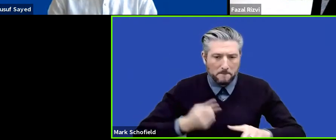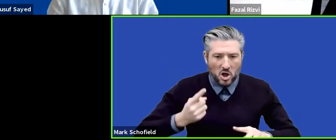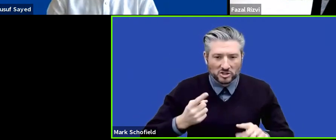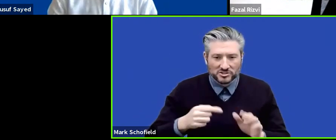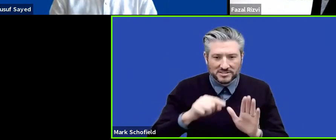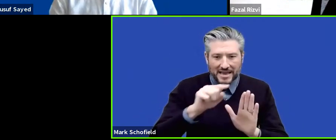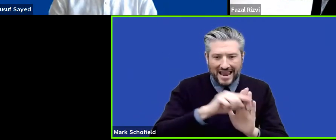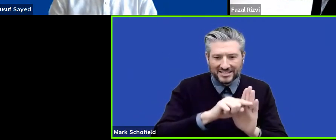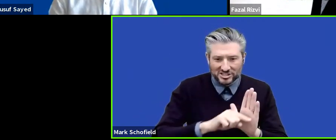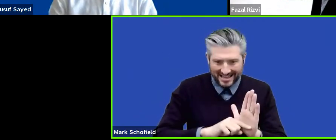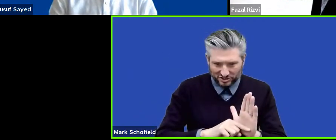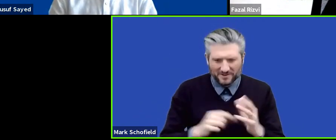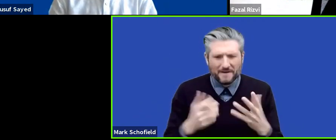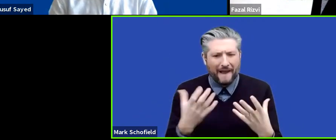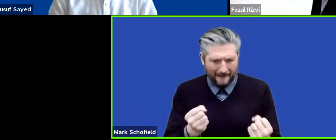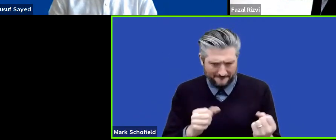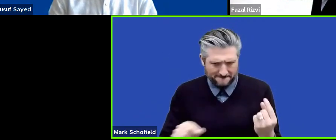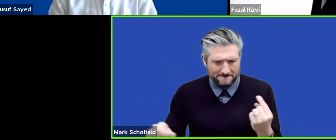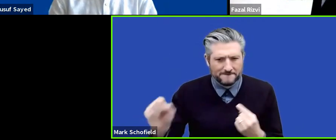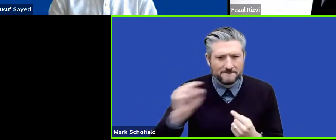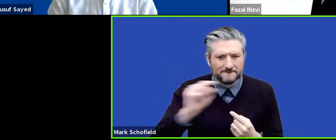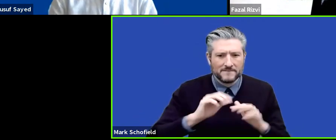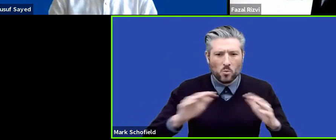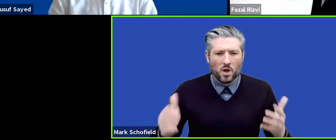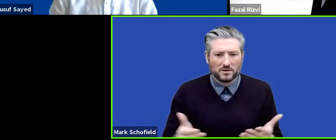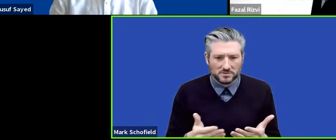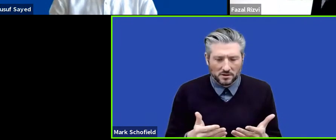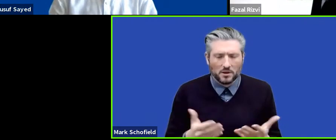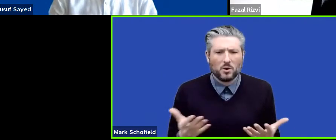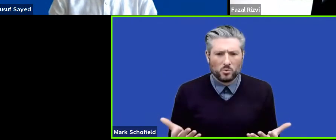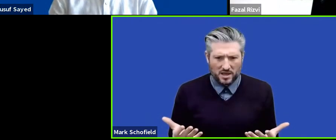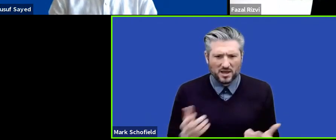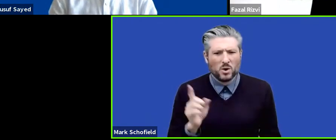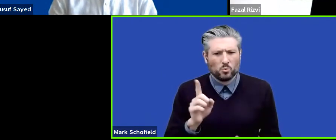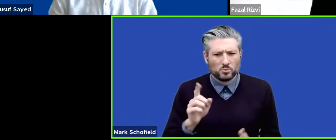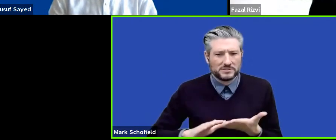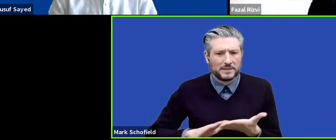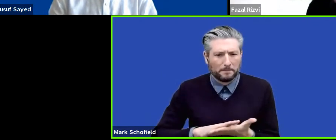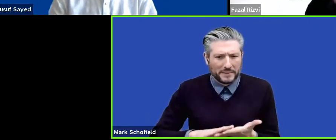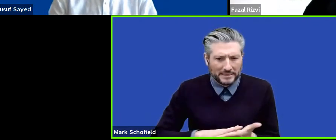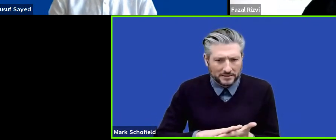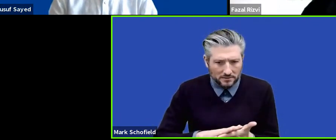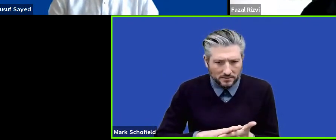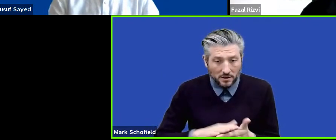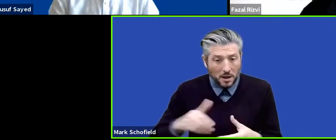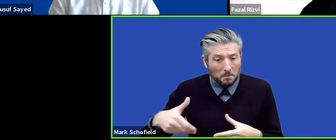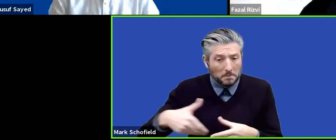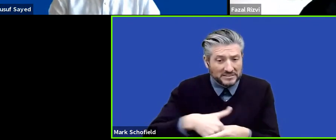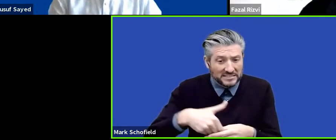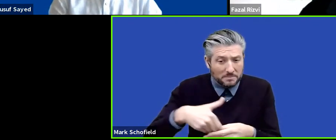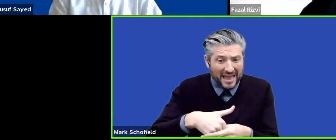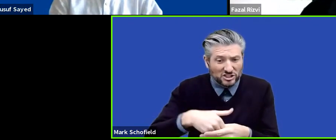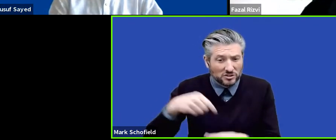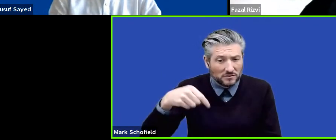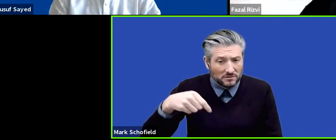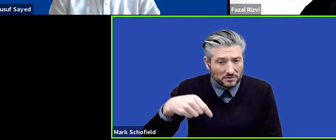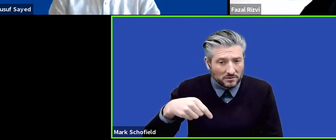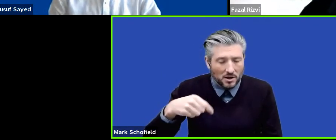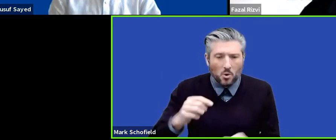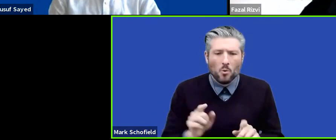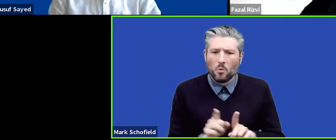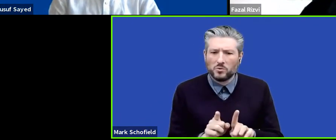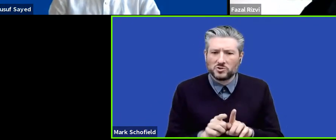us around how participation occurs? And what does that tell us about how spaces for democratic